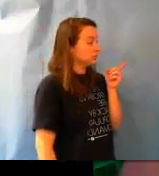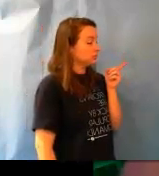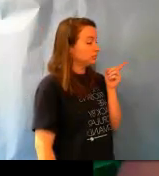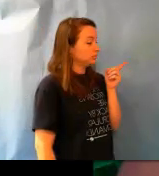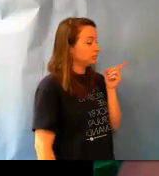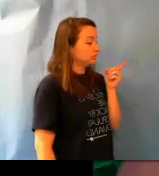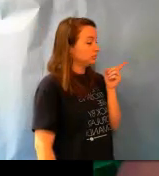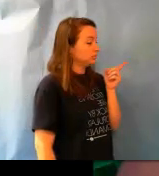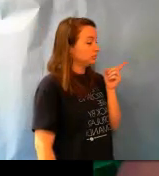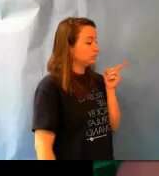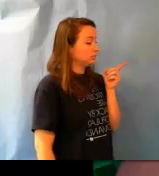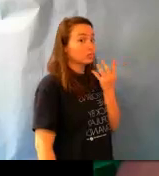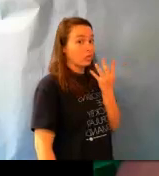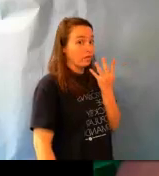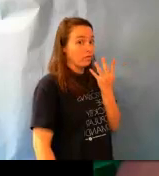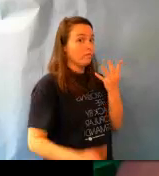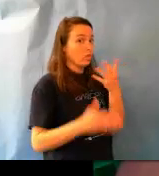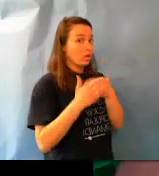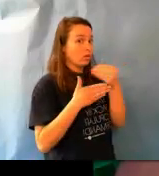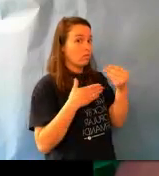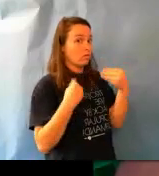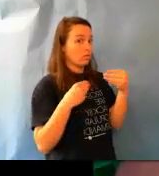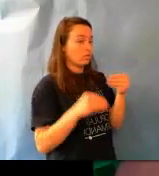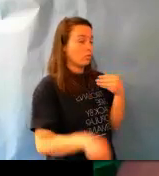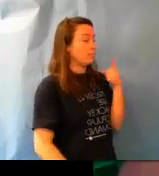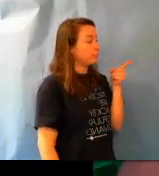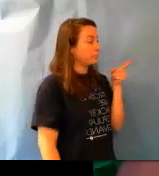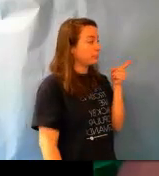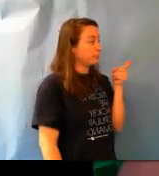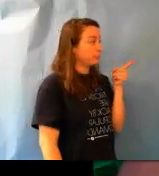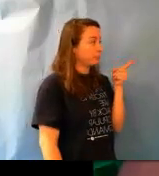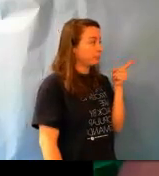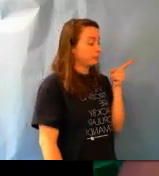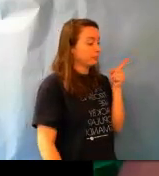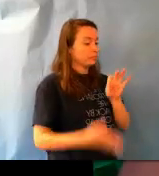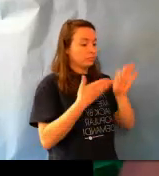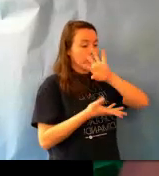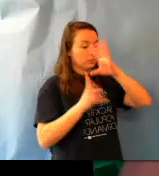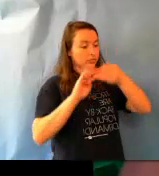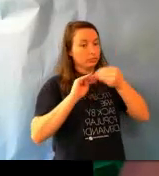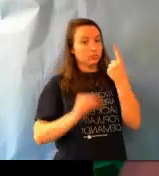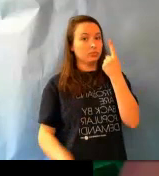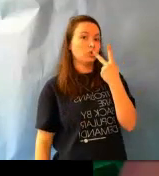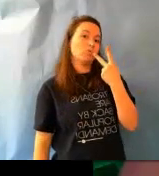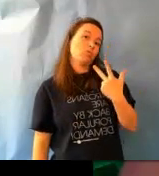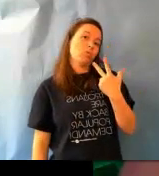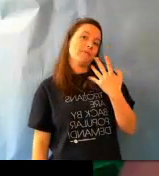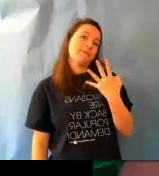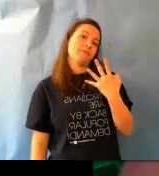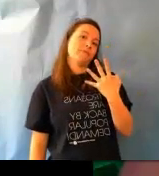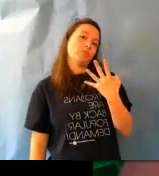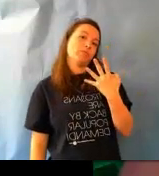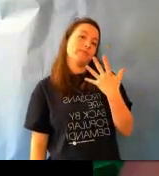6. Then the 4 that he got at the store. Then I'm going to count them all together. 1, 2,